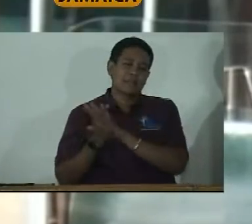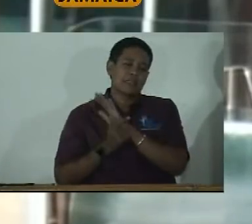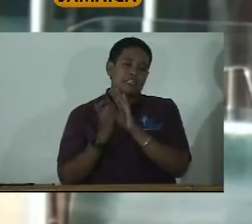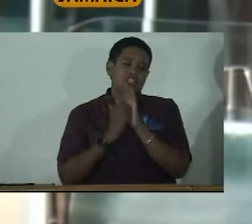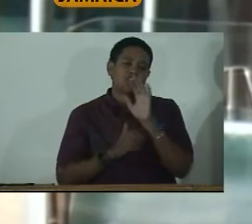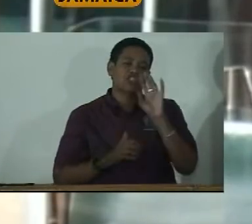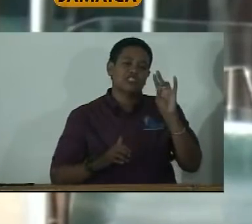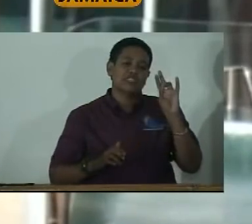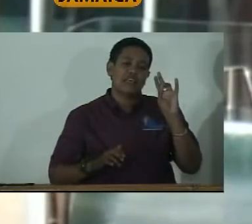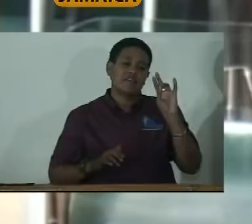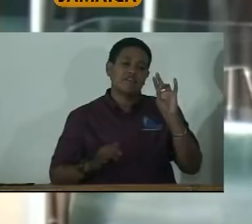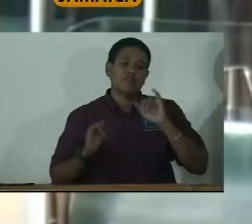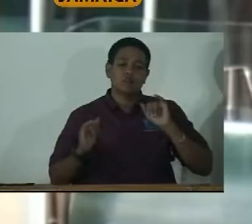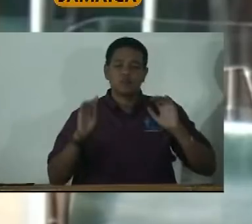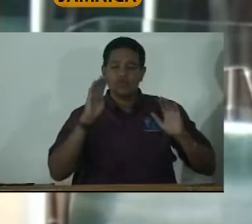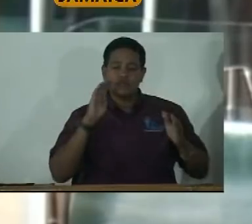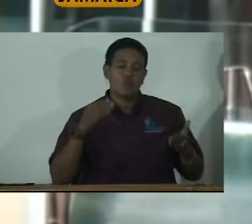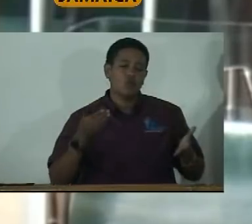which